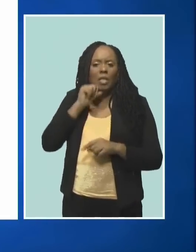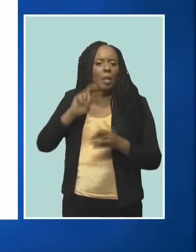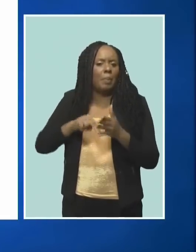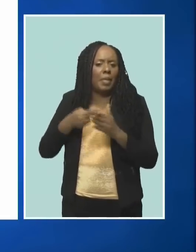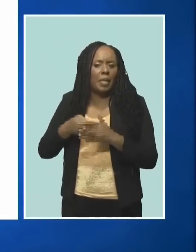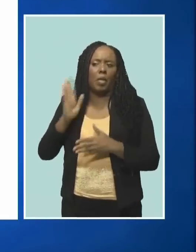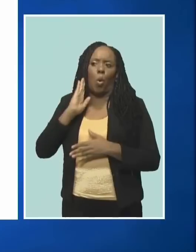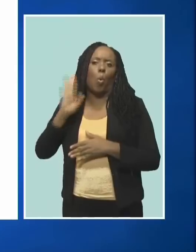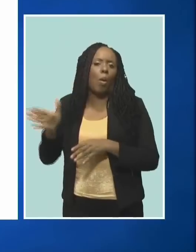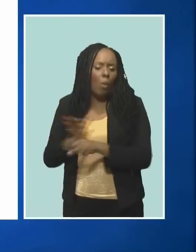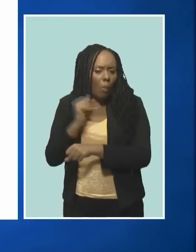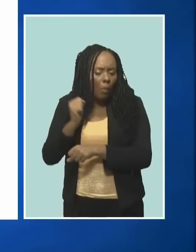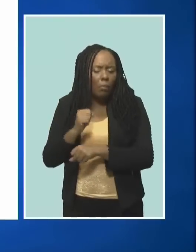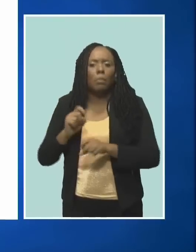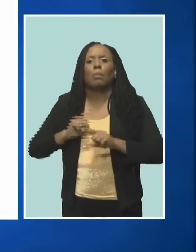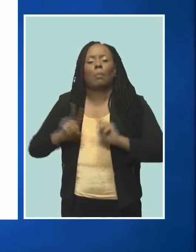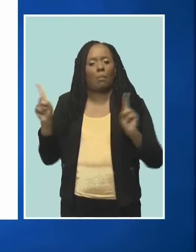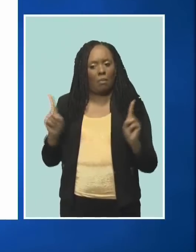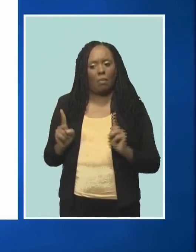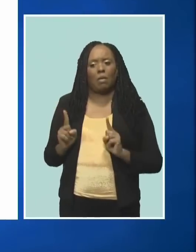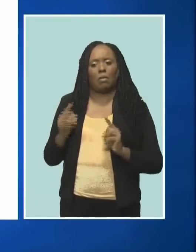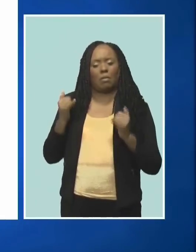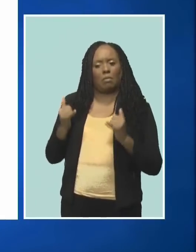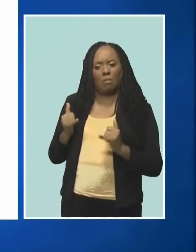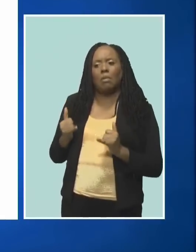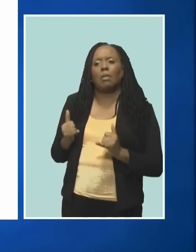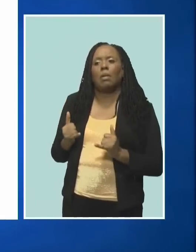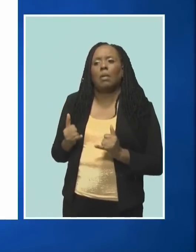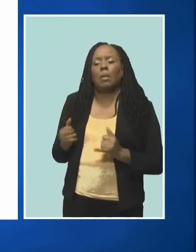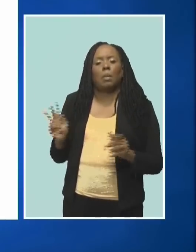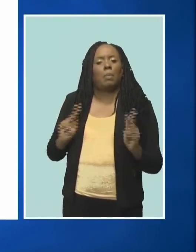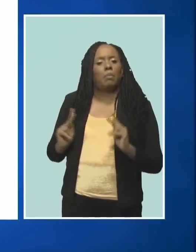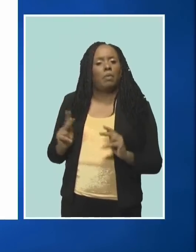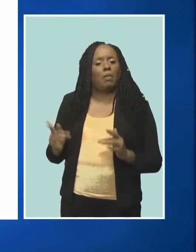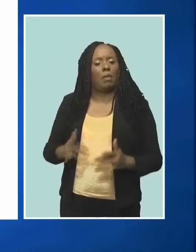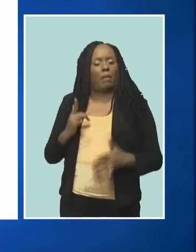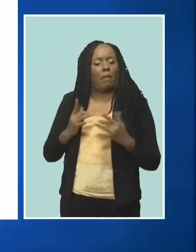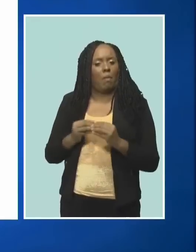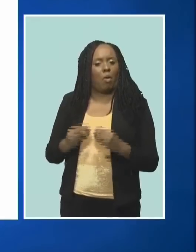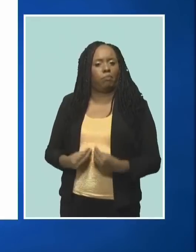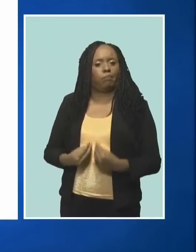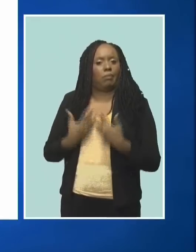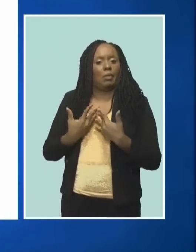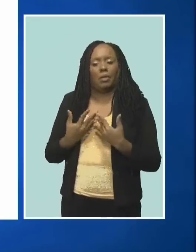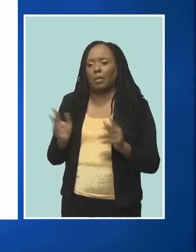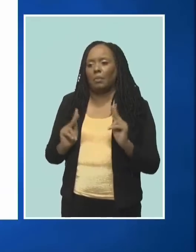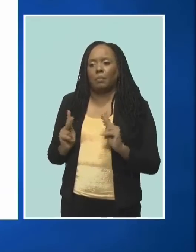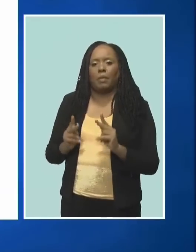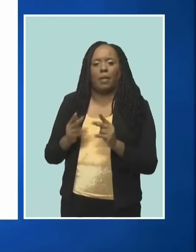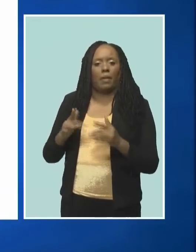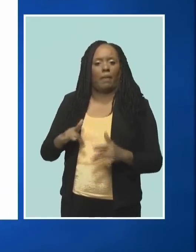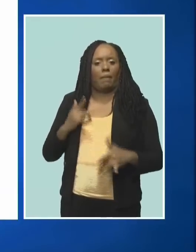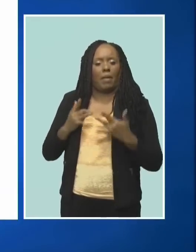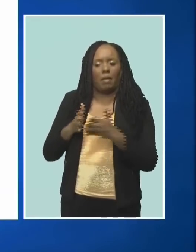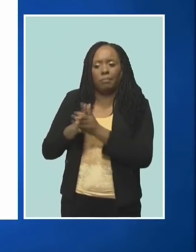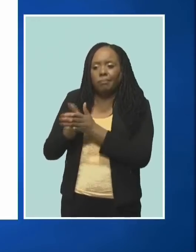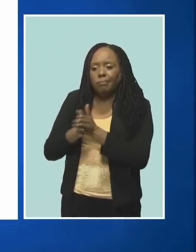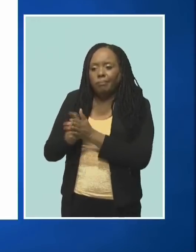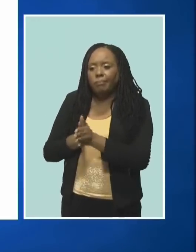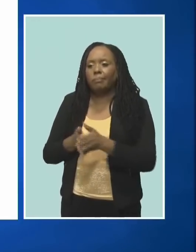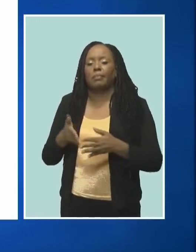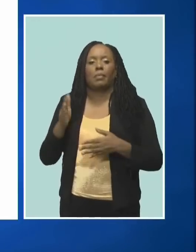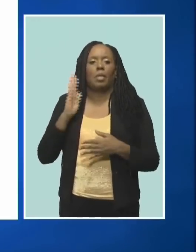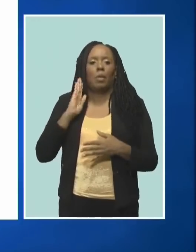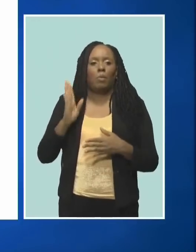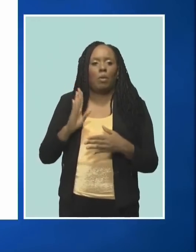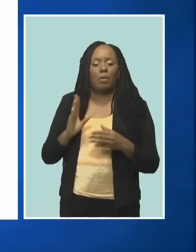path, and I think that the path is enough to give energy to the campaign, to give motivation to the campaign, to give money to the campaign,